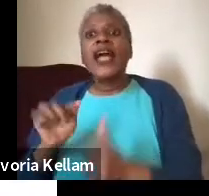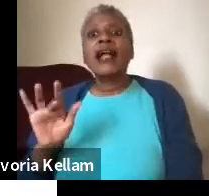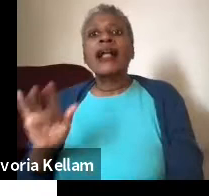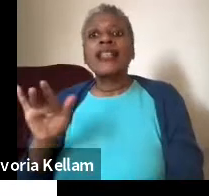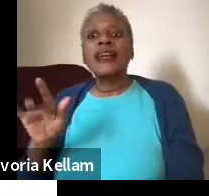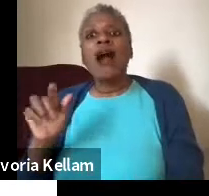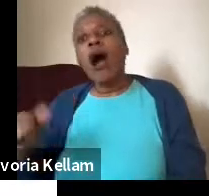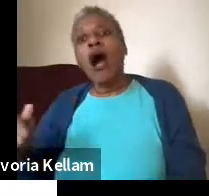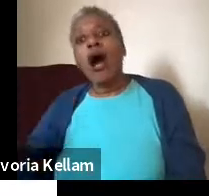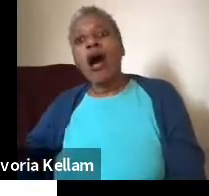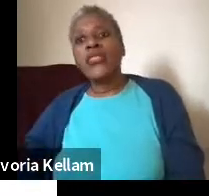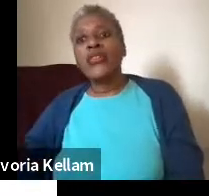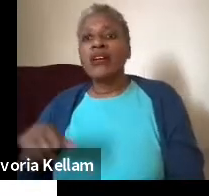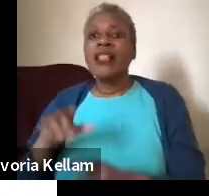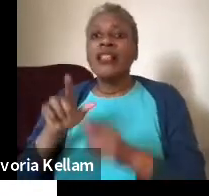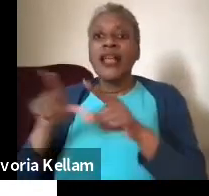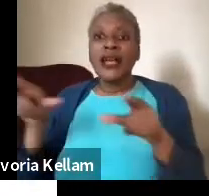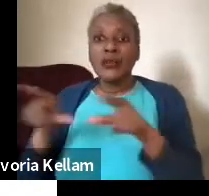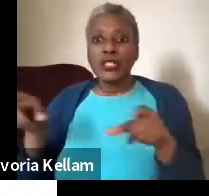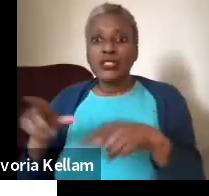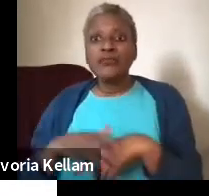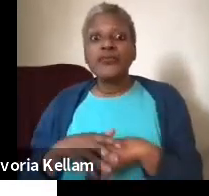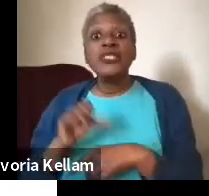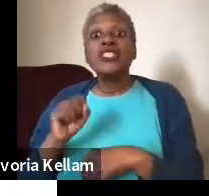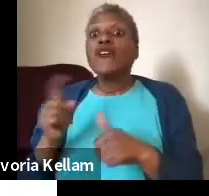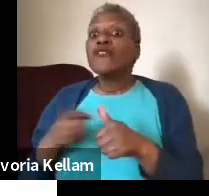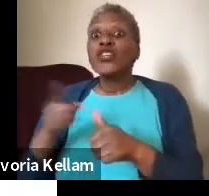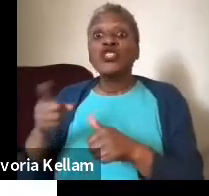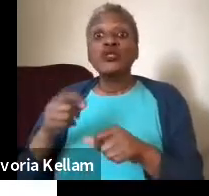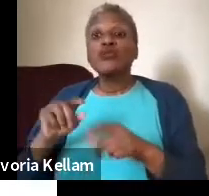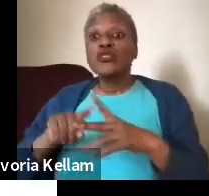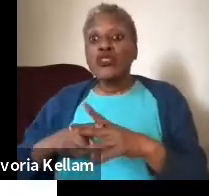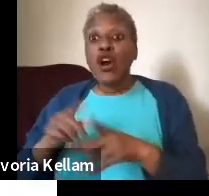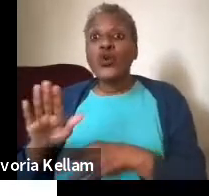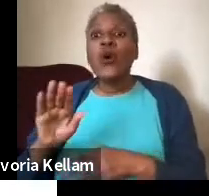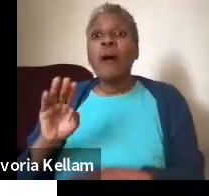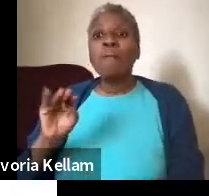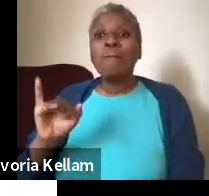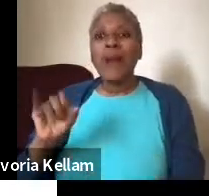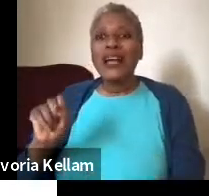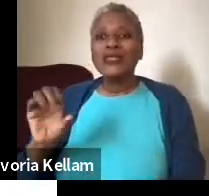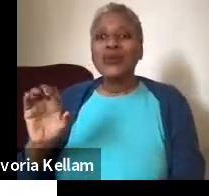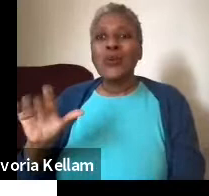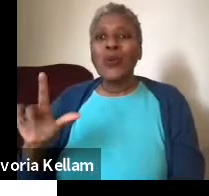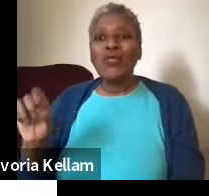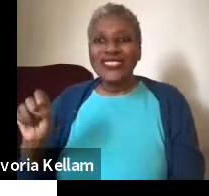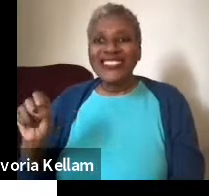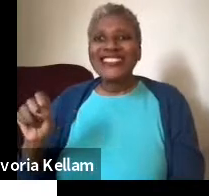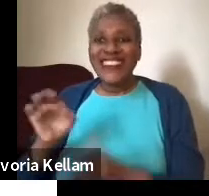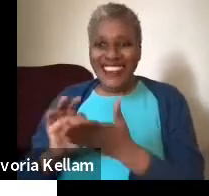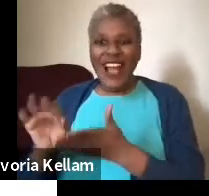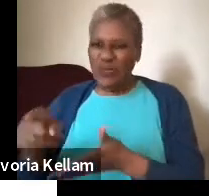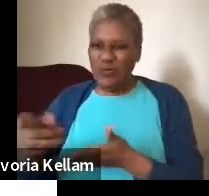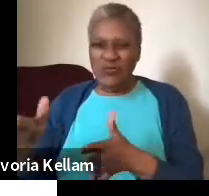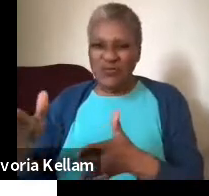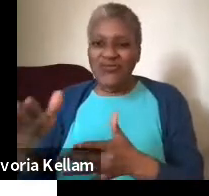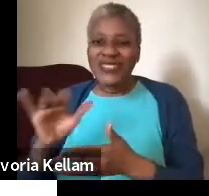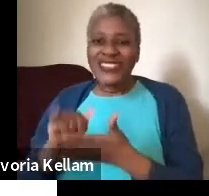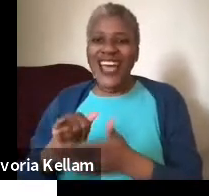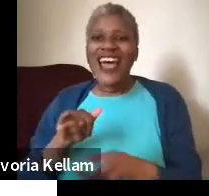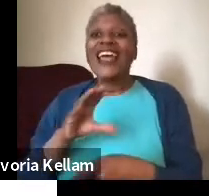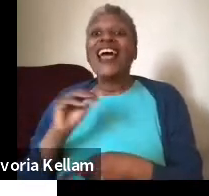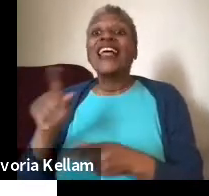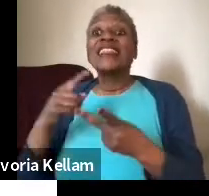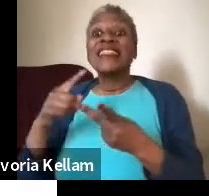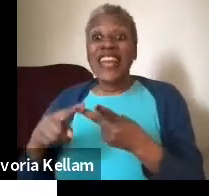account. After you create a new account on the website, then you need to link your students with a special